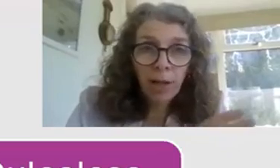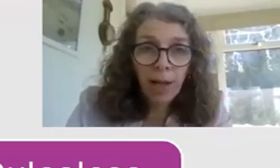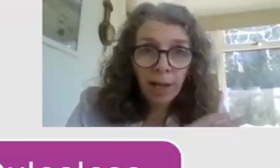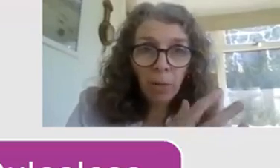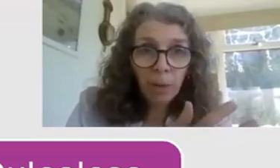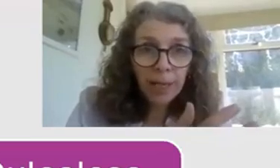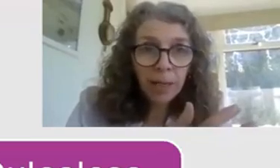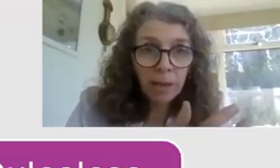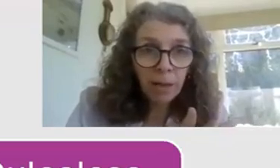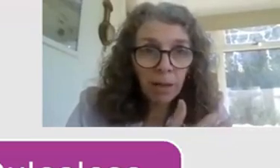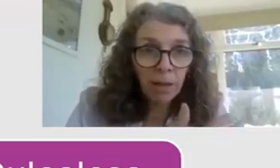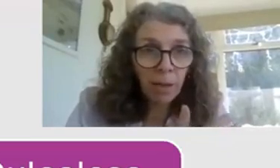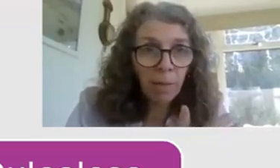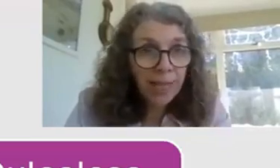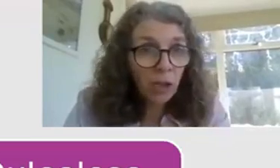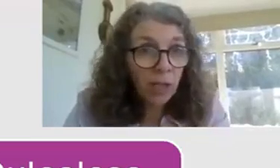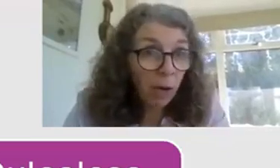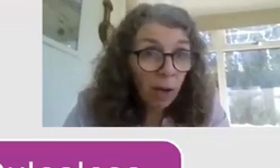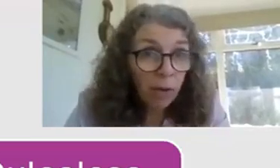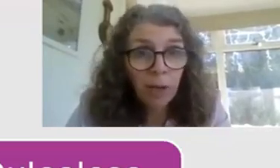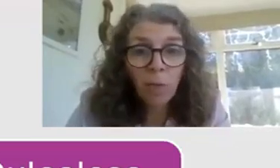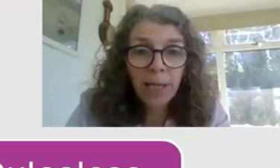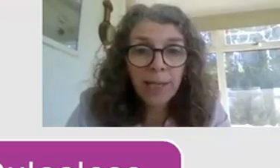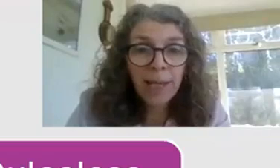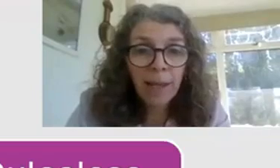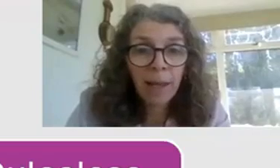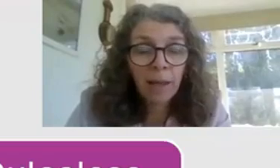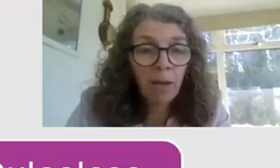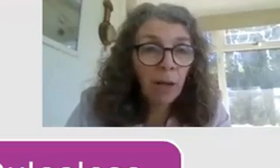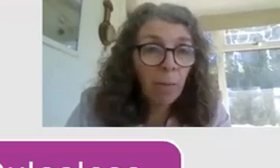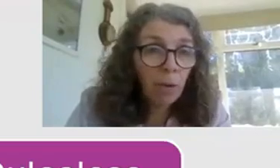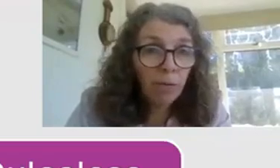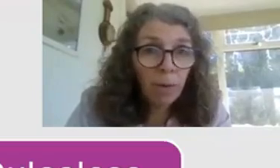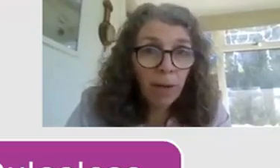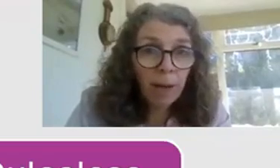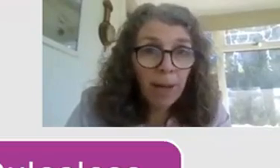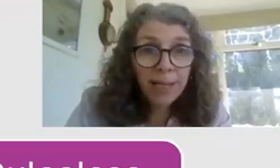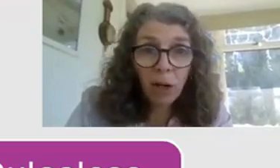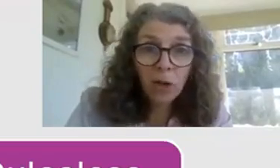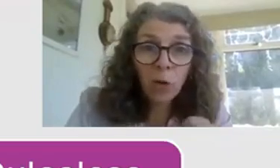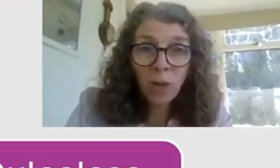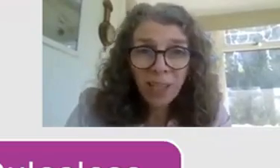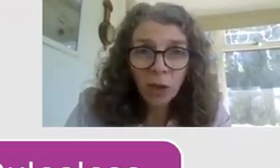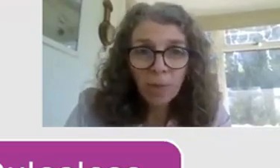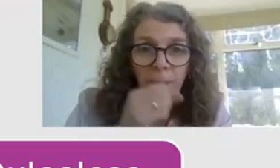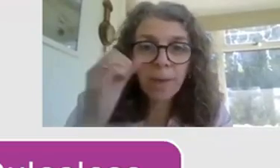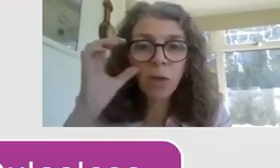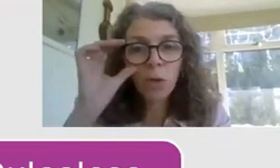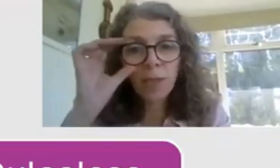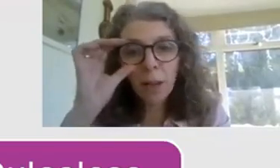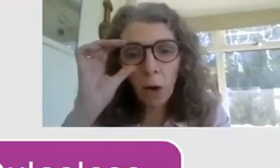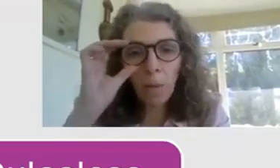just to complete the medications that are out there that you might see, there are a number of meds that are